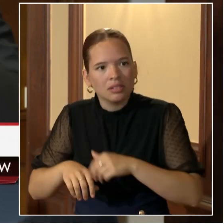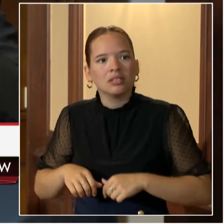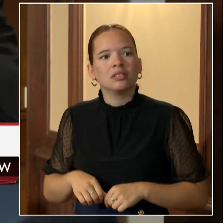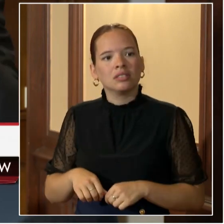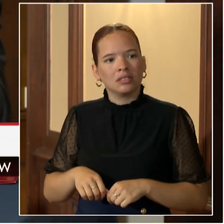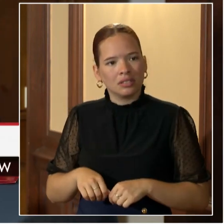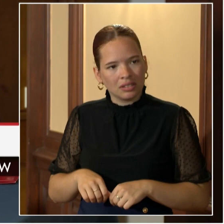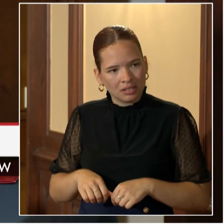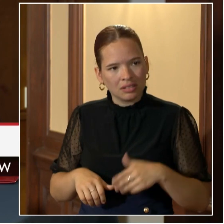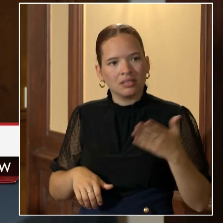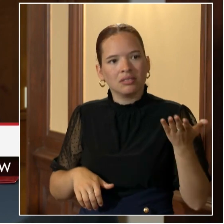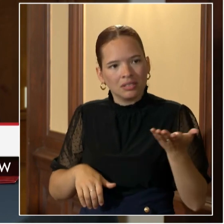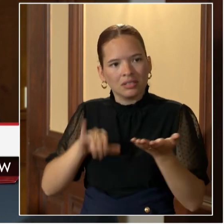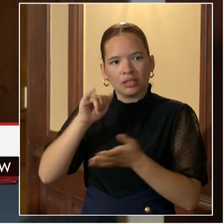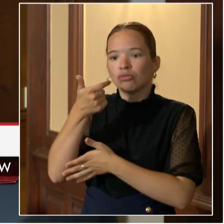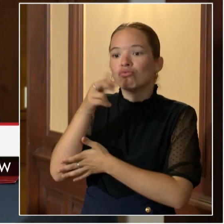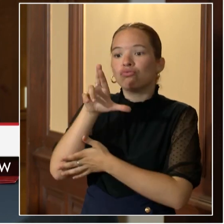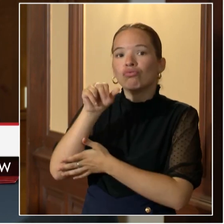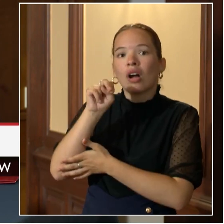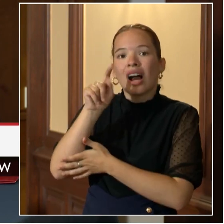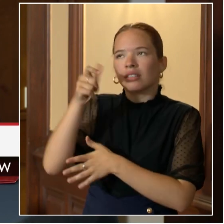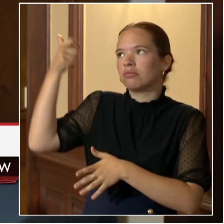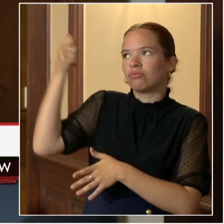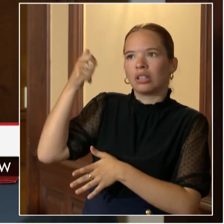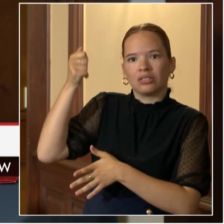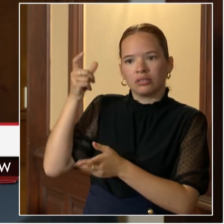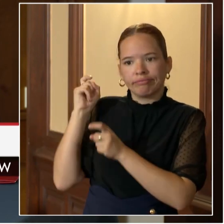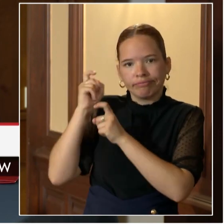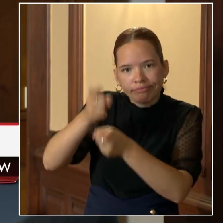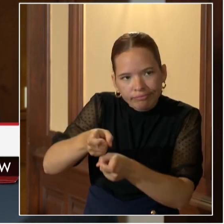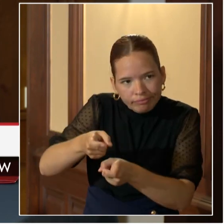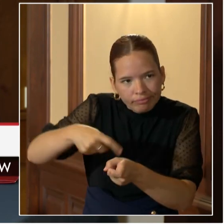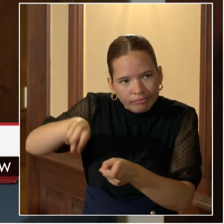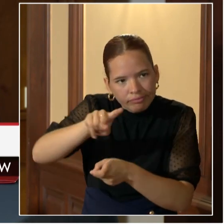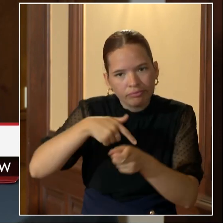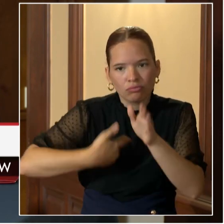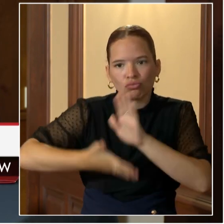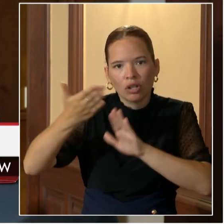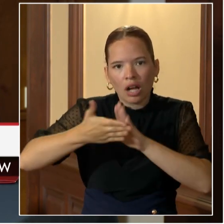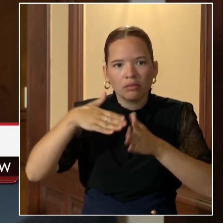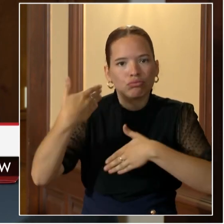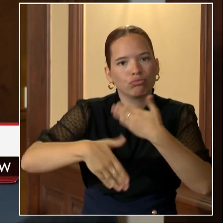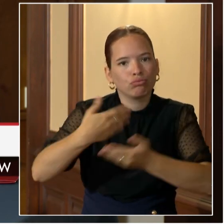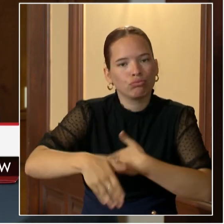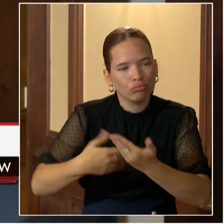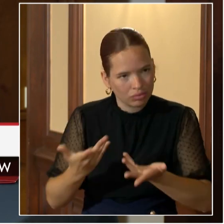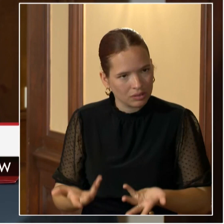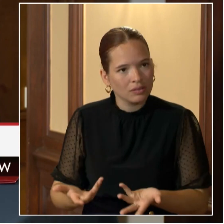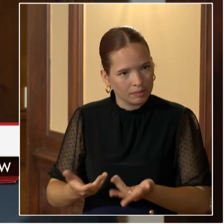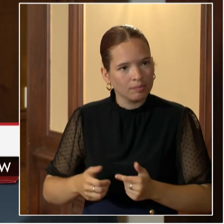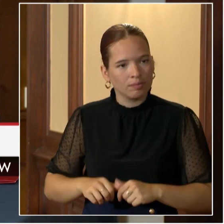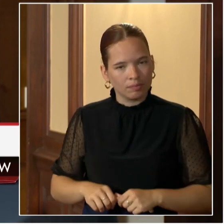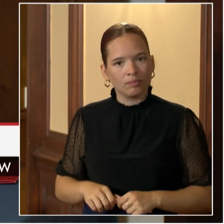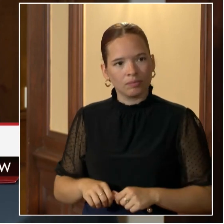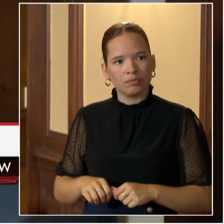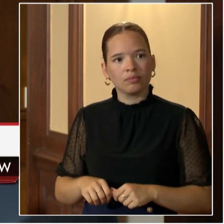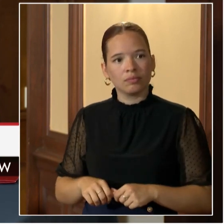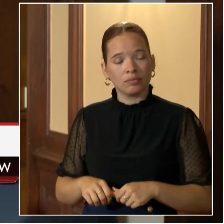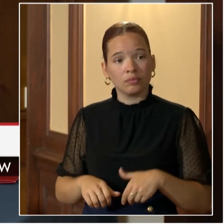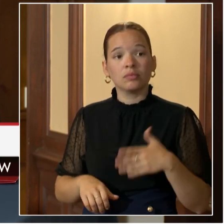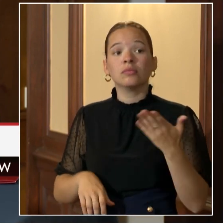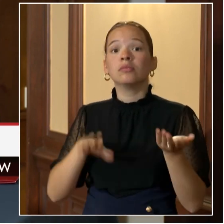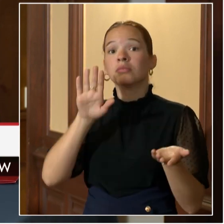We mentioned earlier about the budget request. At the end of the day, I didn't have a budget last year.